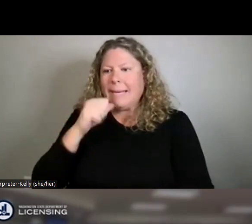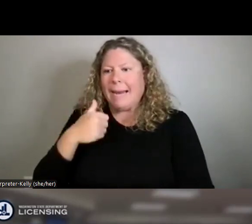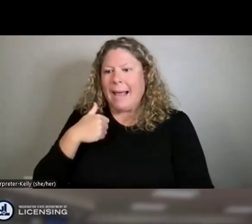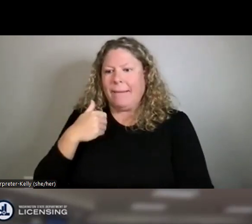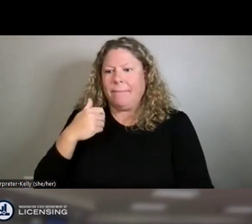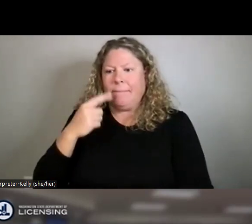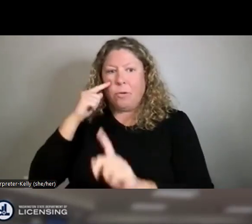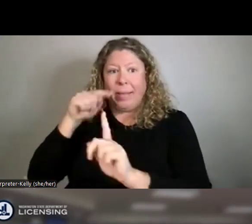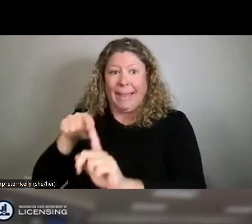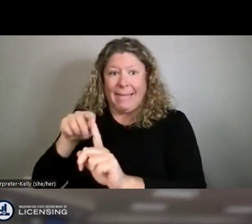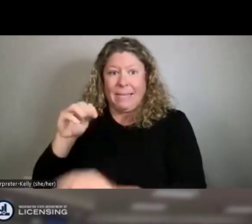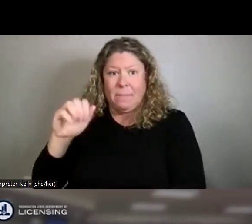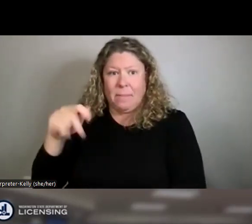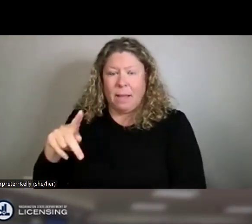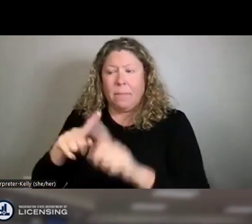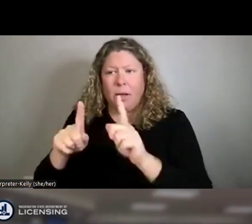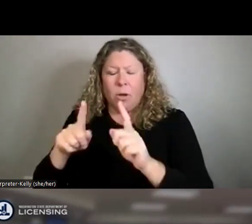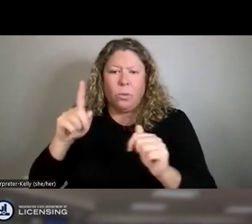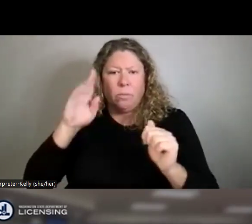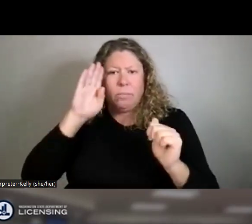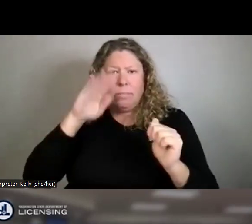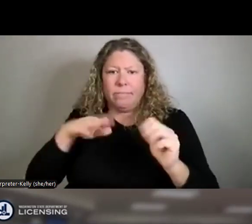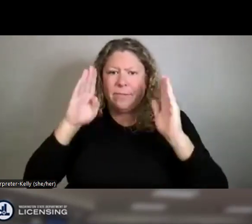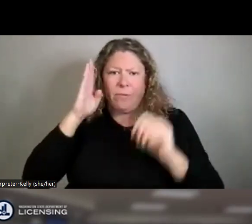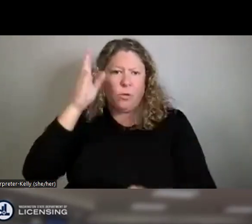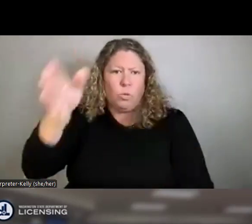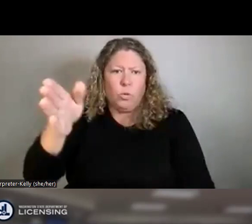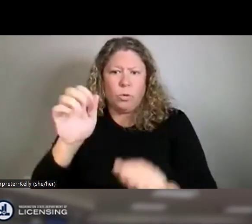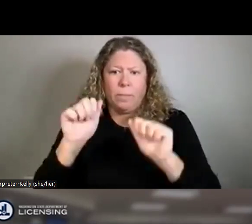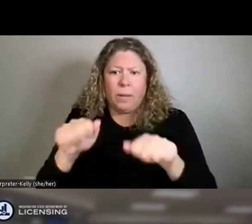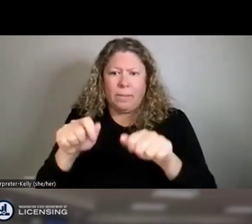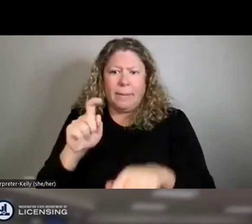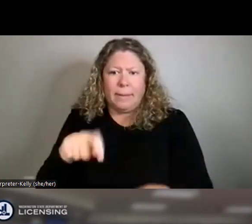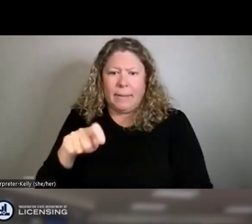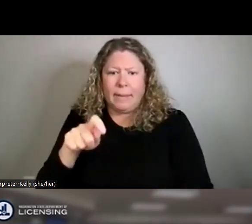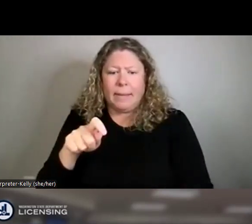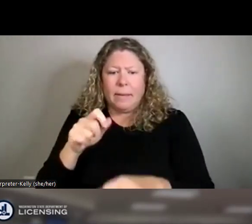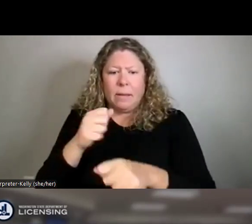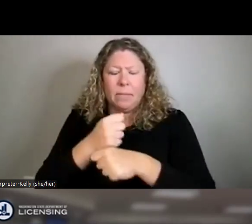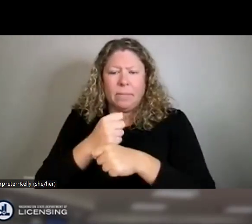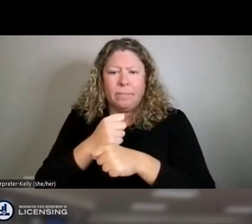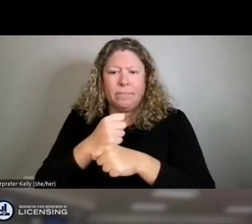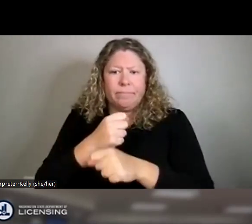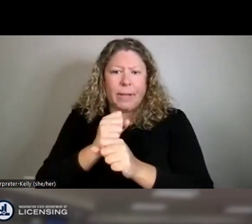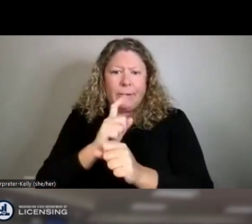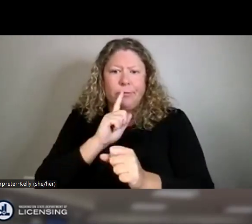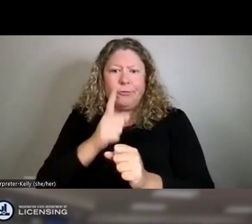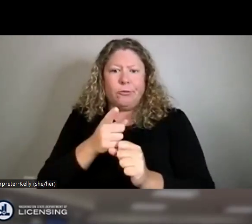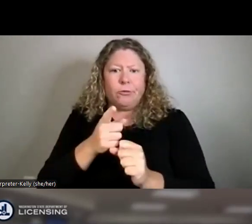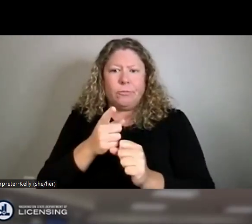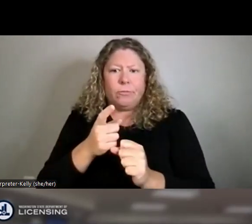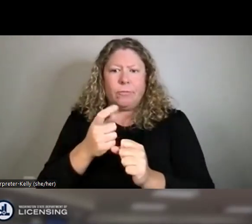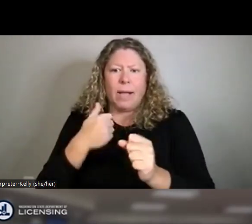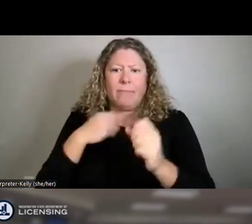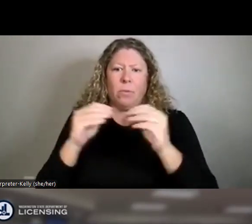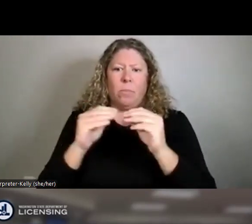that we are very focused on for the future and making sure that we have a wide variety of different